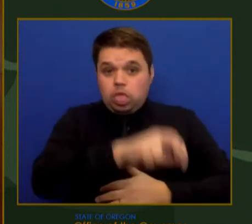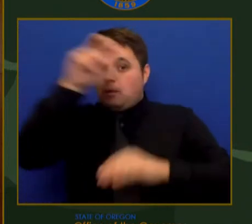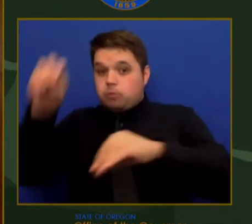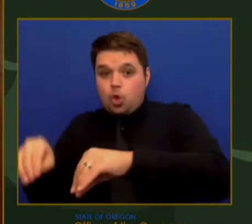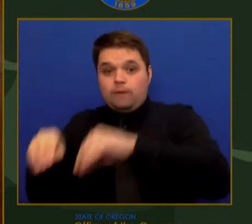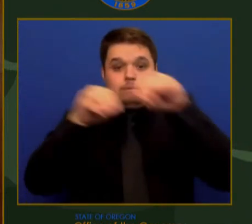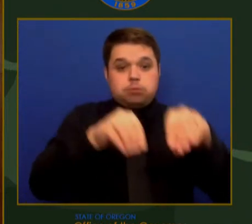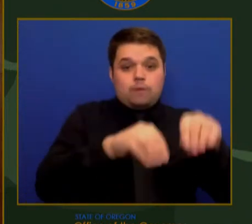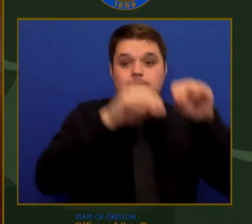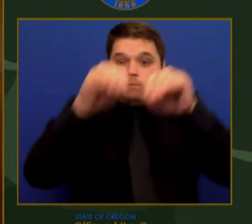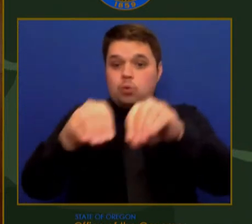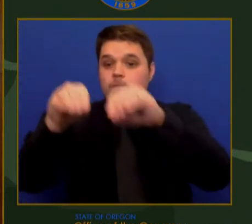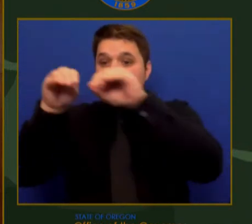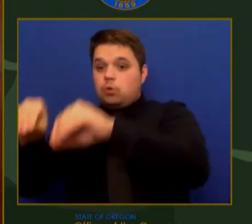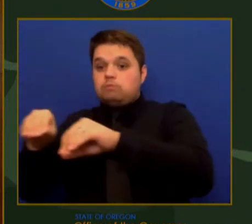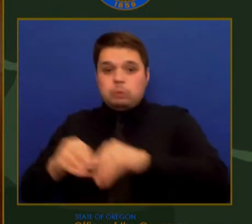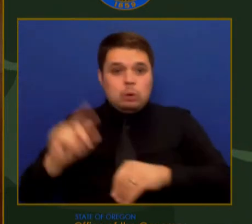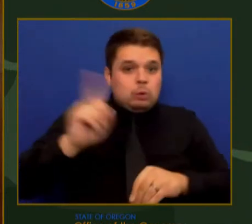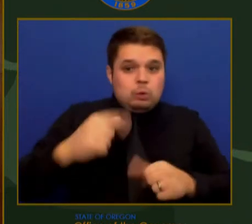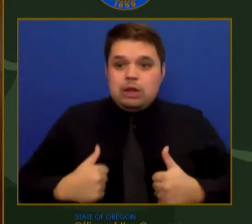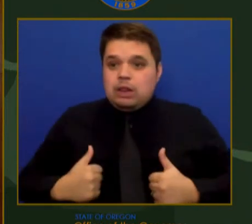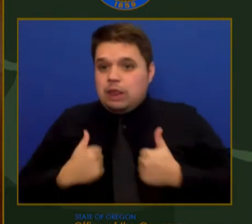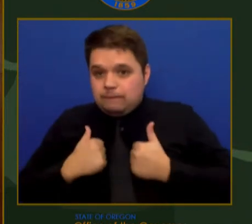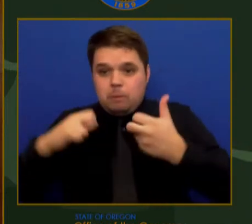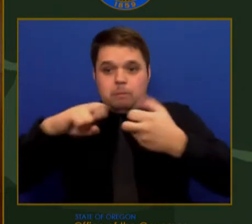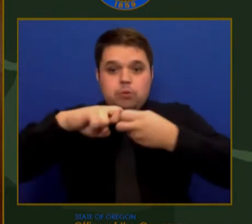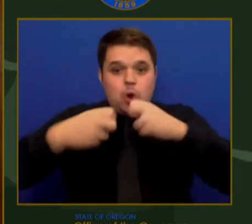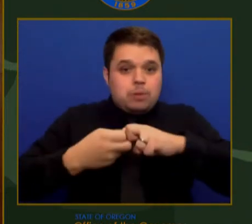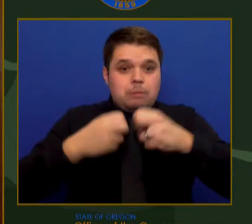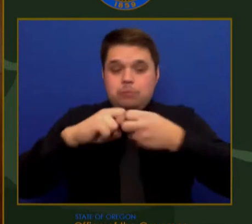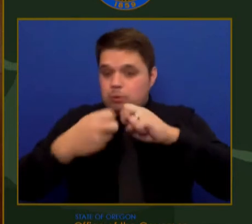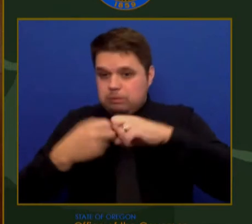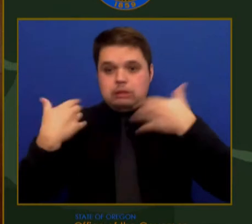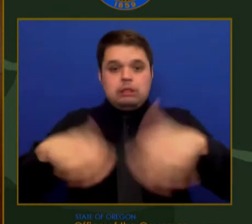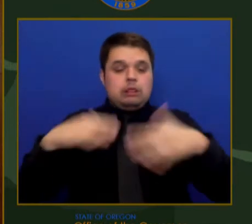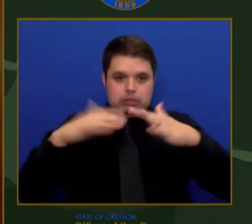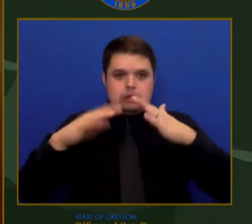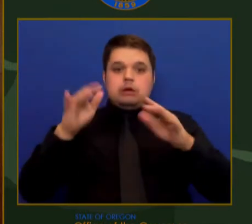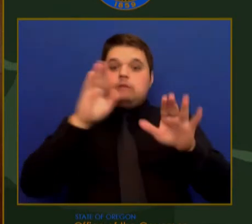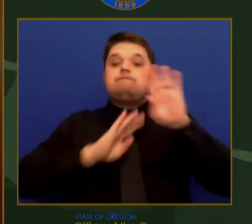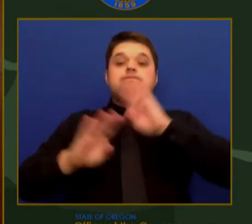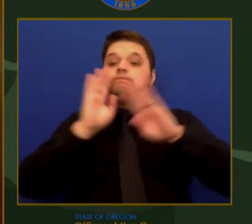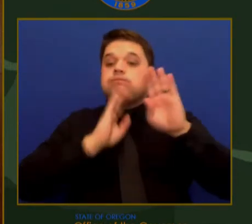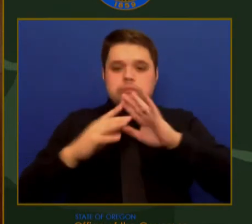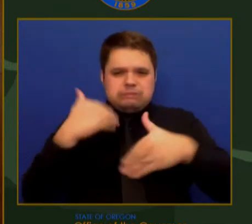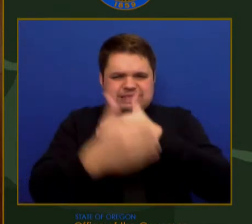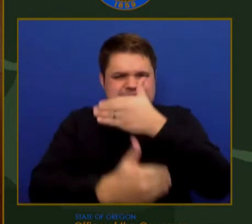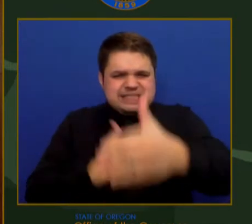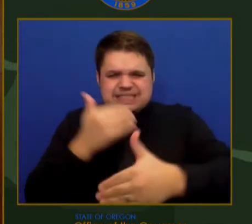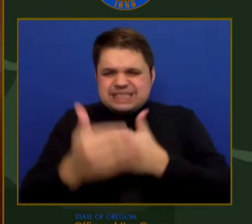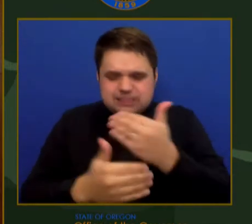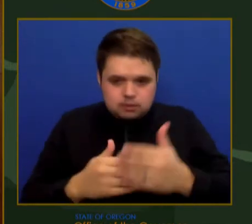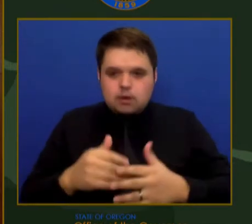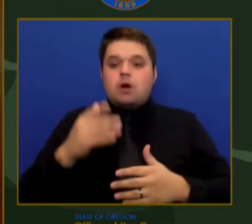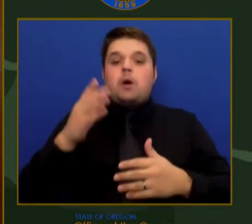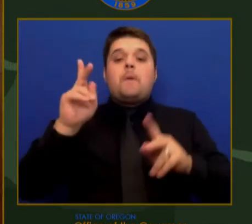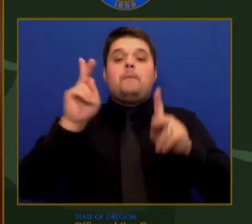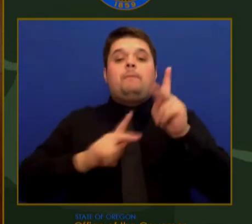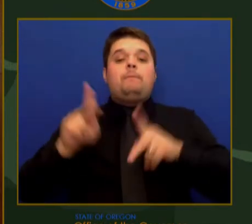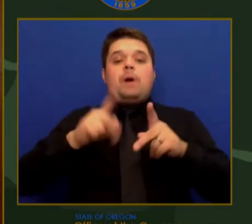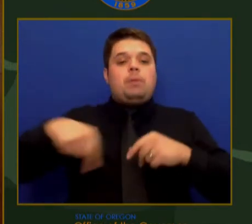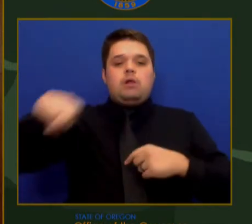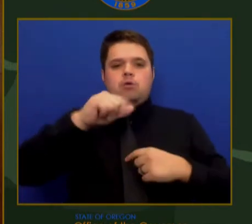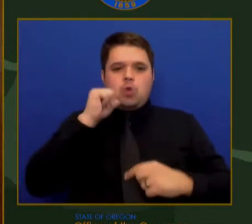into bureaucratic barriers and people who didn't understand the trauma she had experienced. Even while